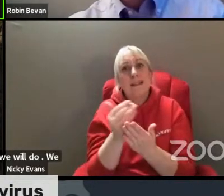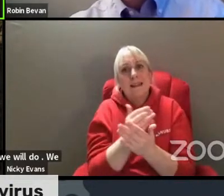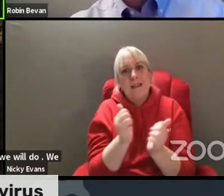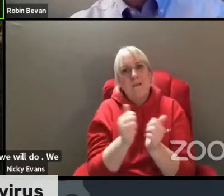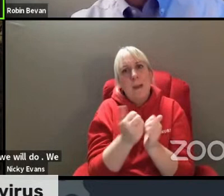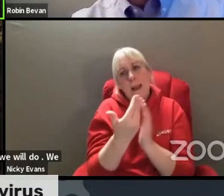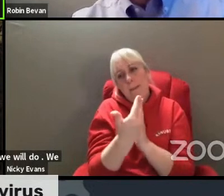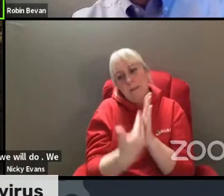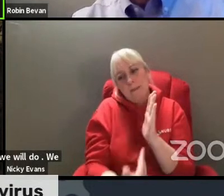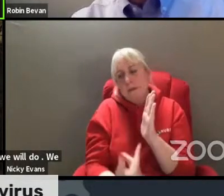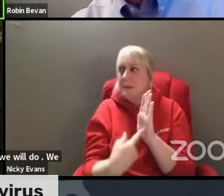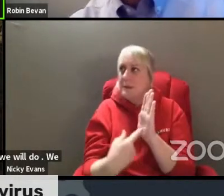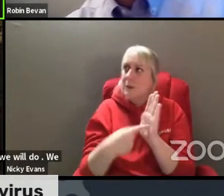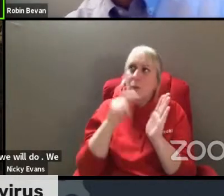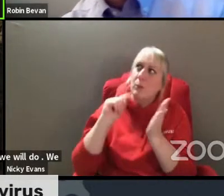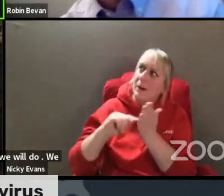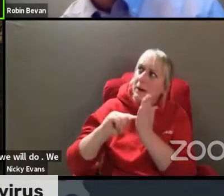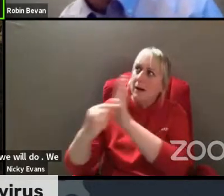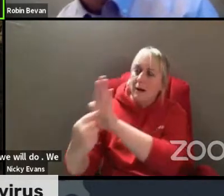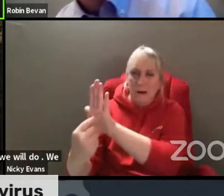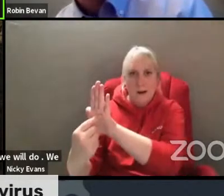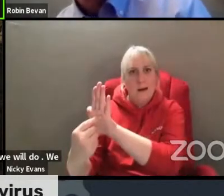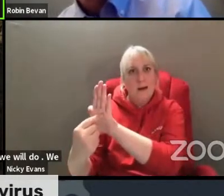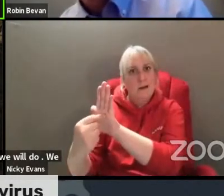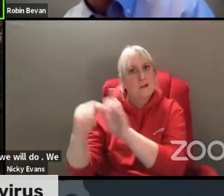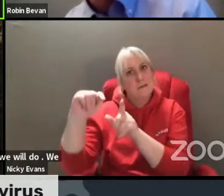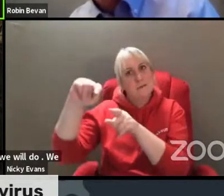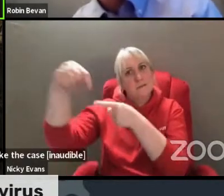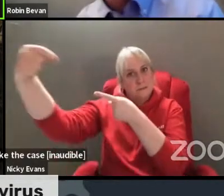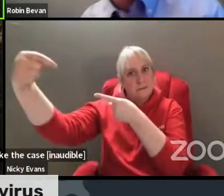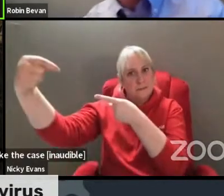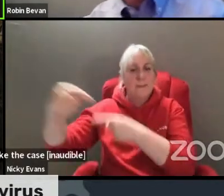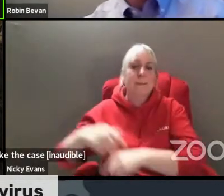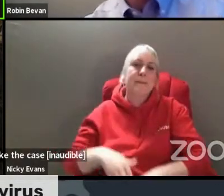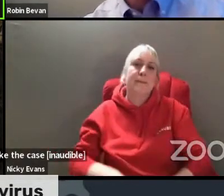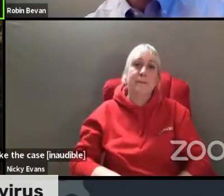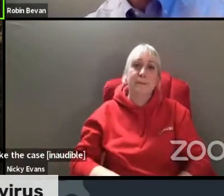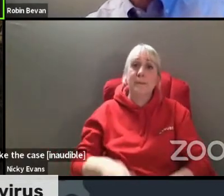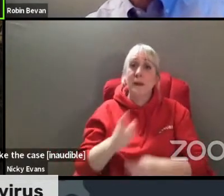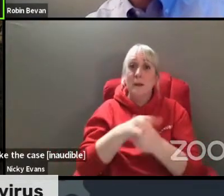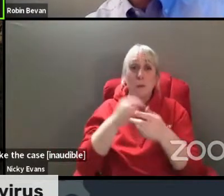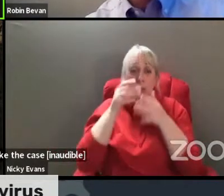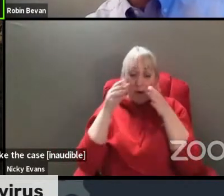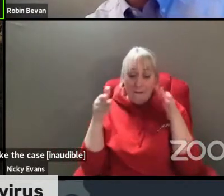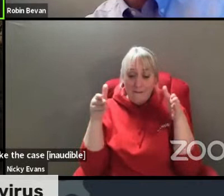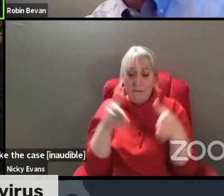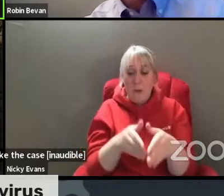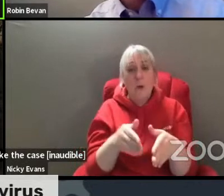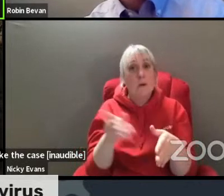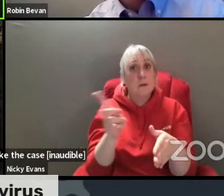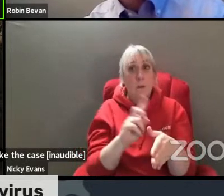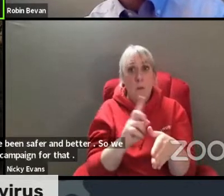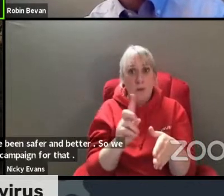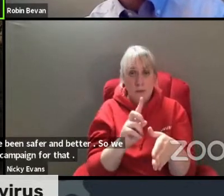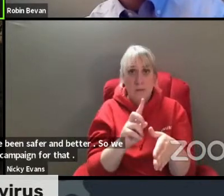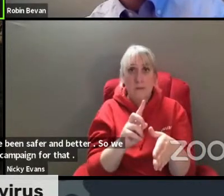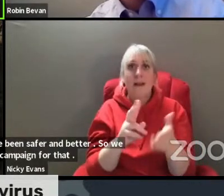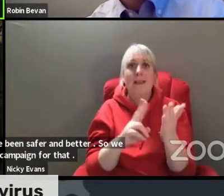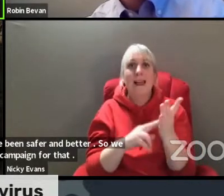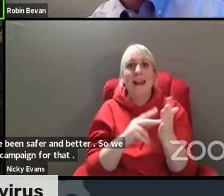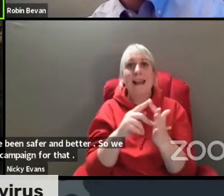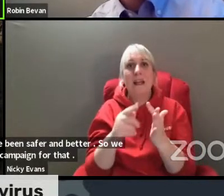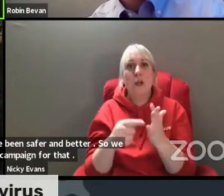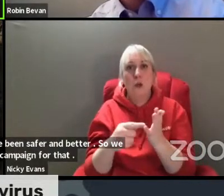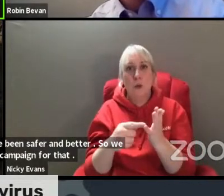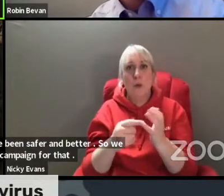return. We will focus with renewed effort on the NEU school